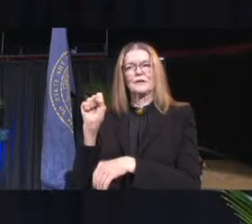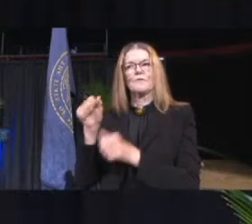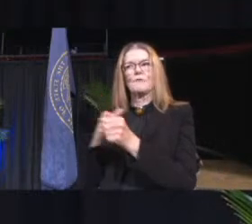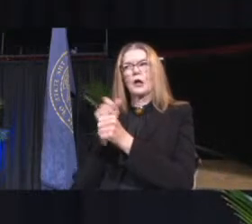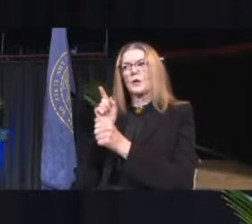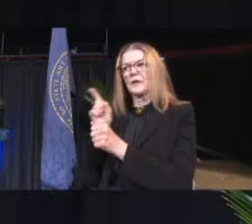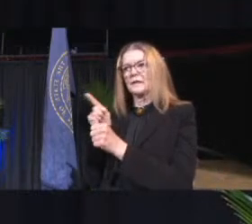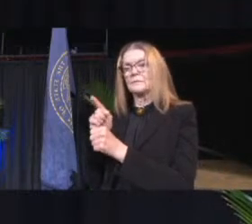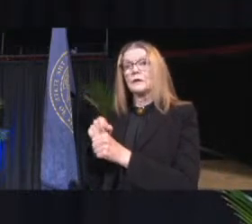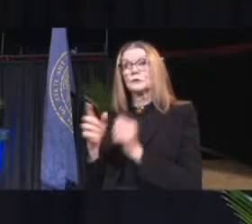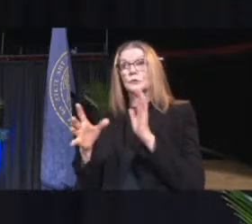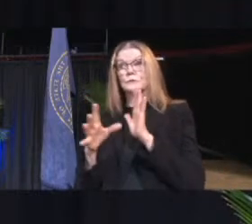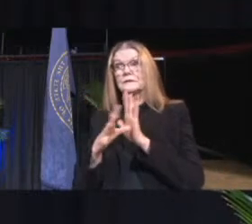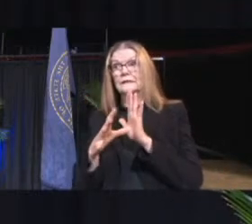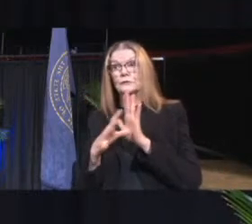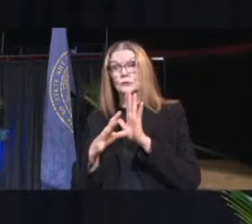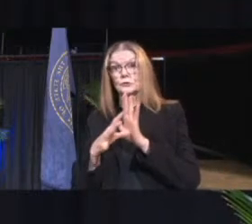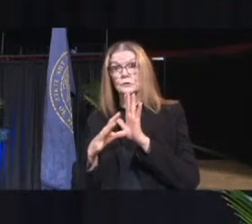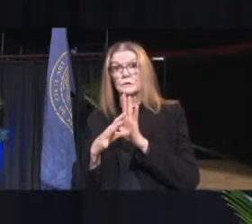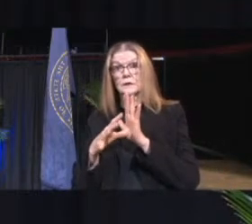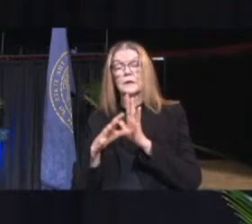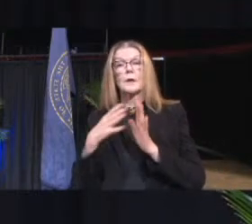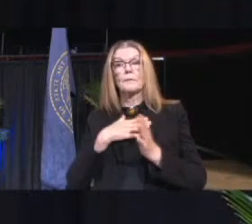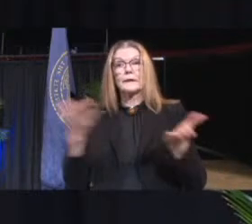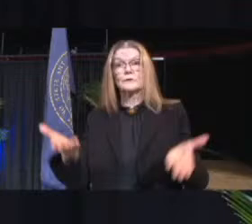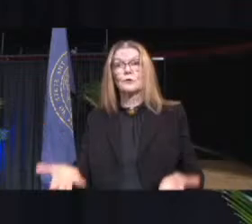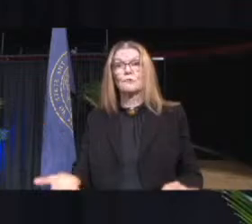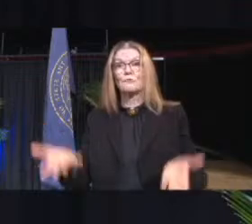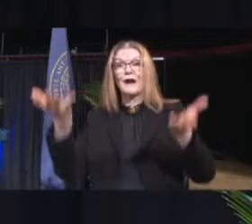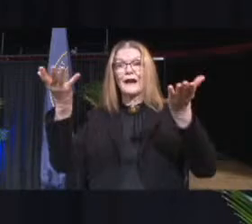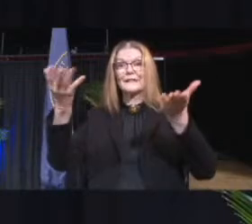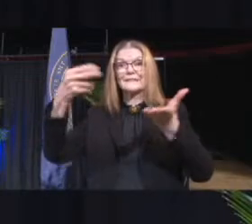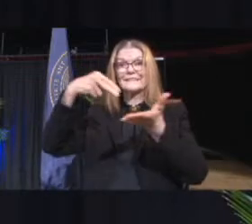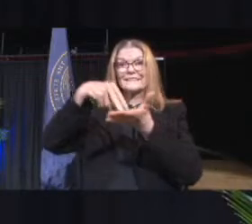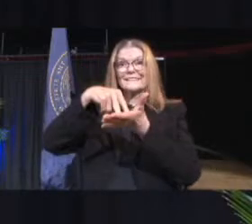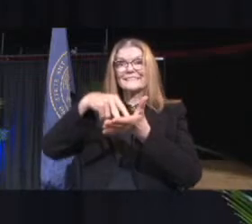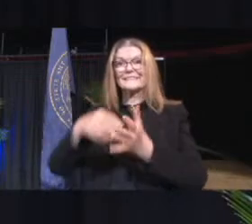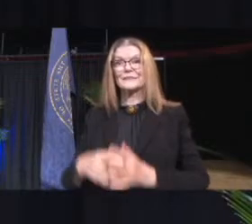So seniors, would you please rise?